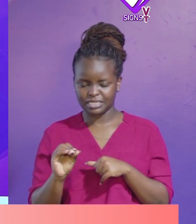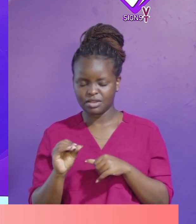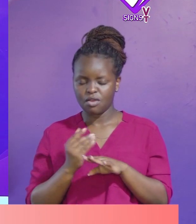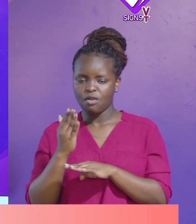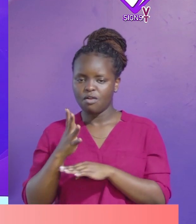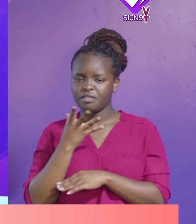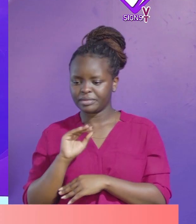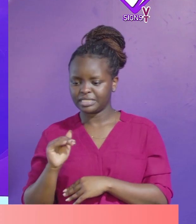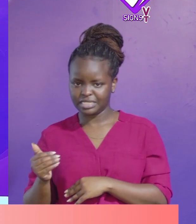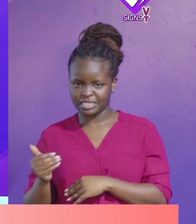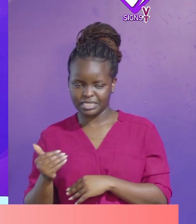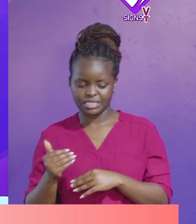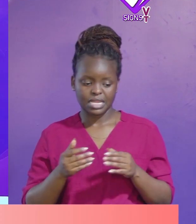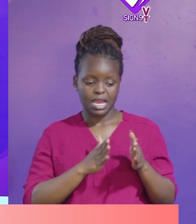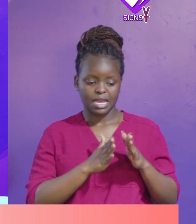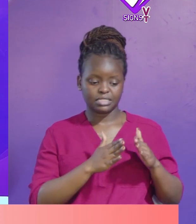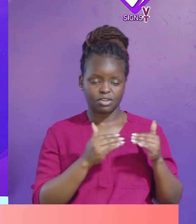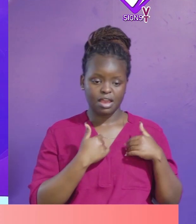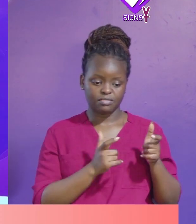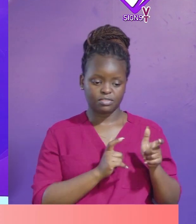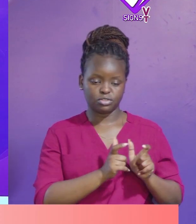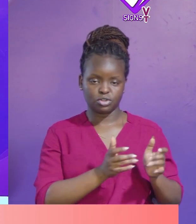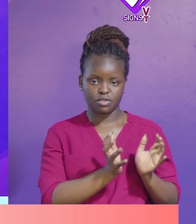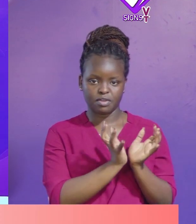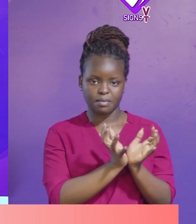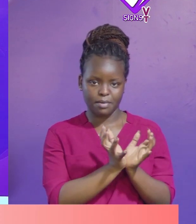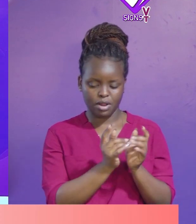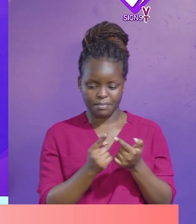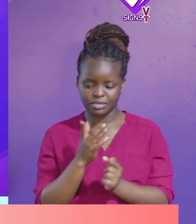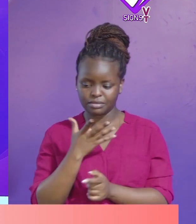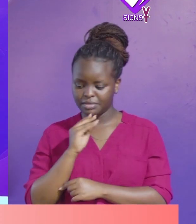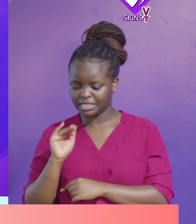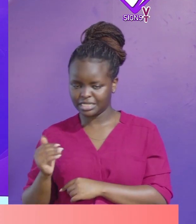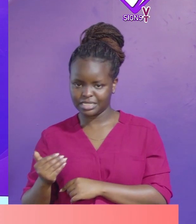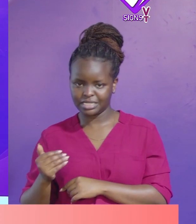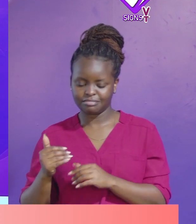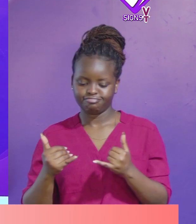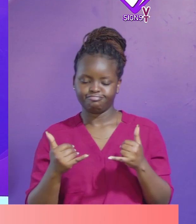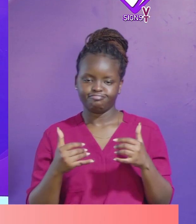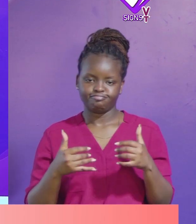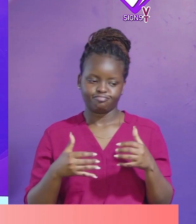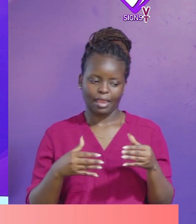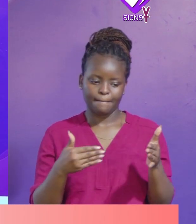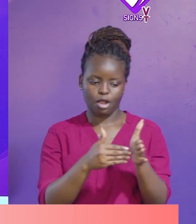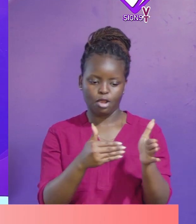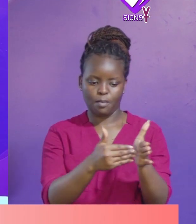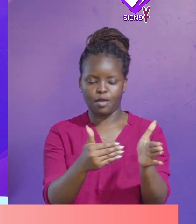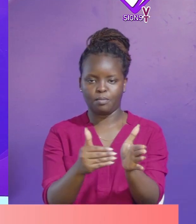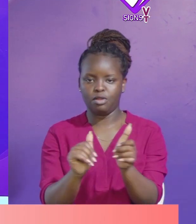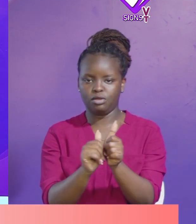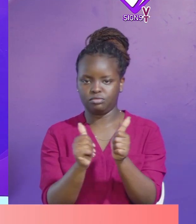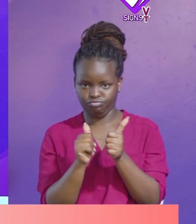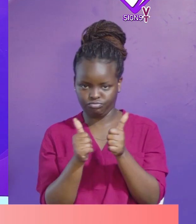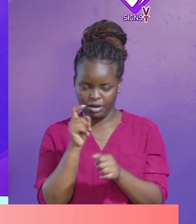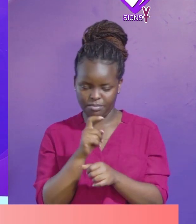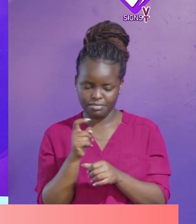had the ball, had the control of the ball, but Manchester City managed to contain them very well, making sure that they had to